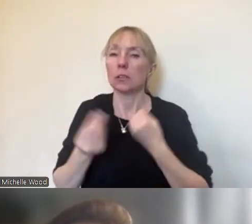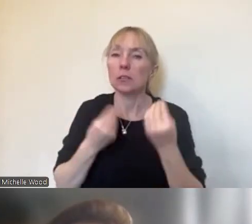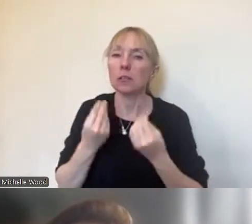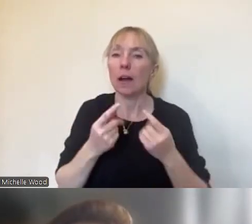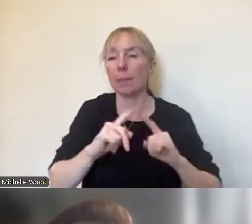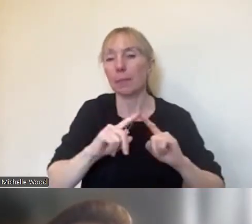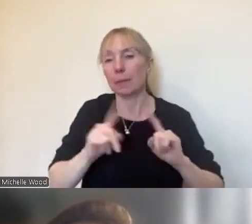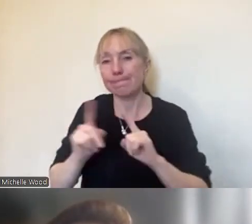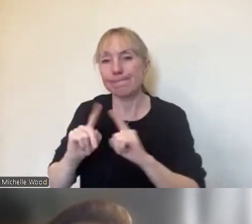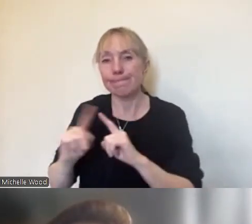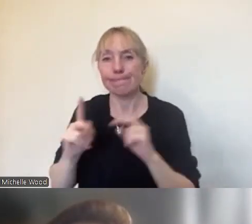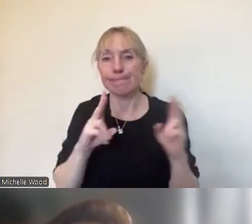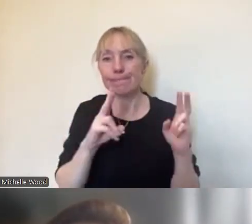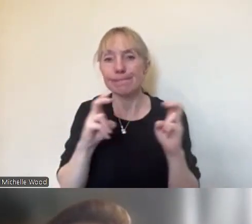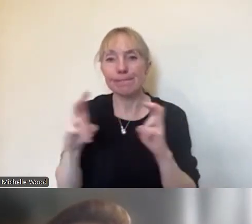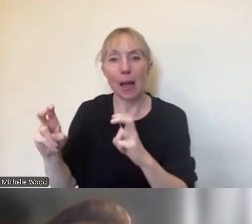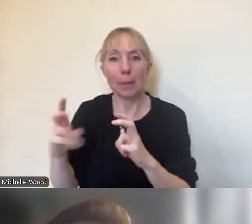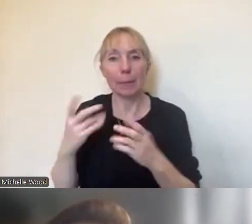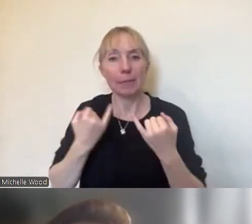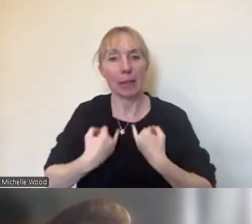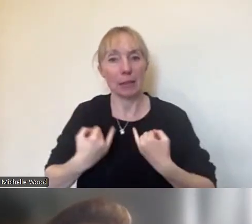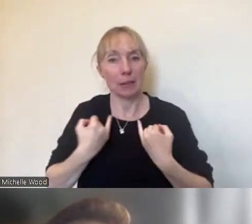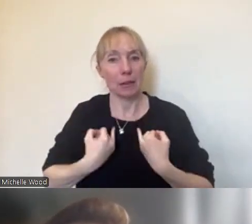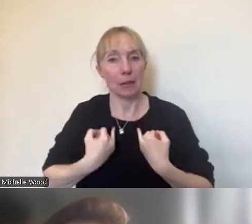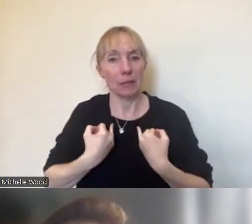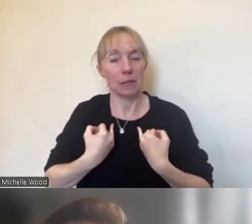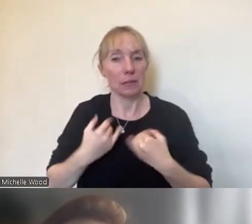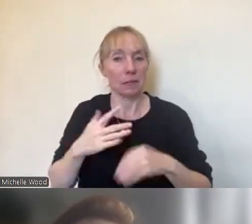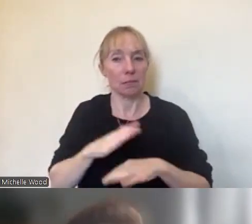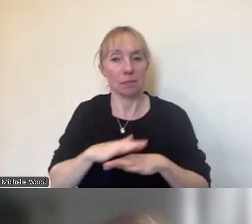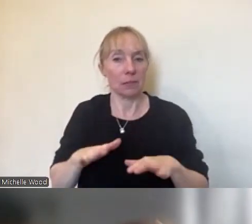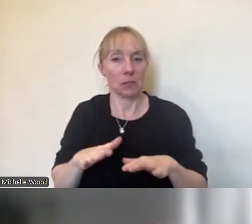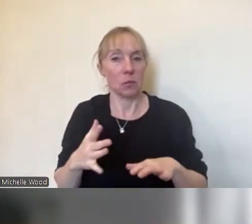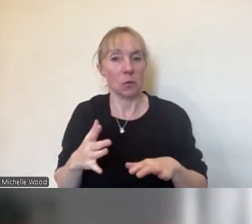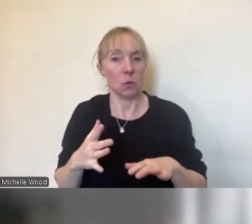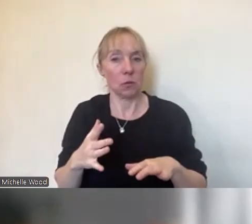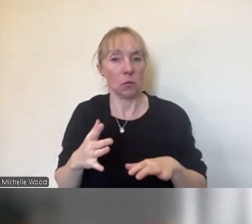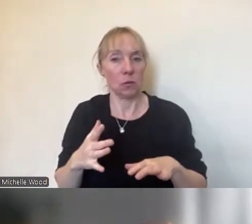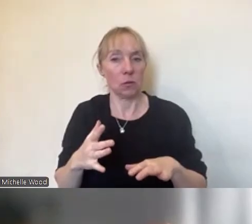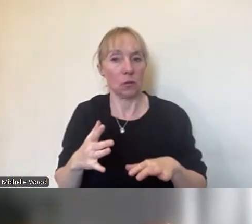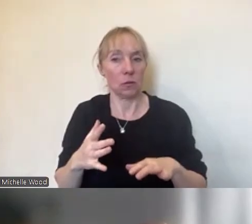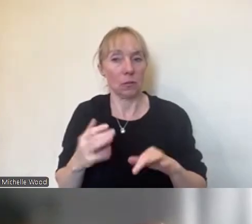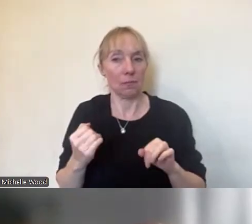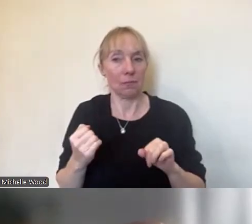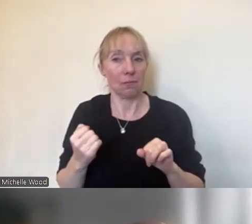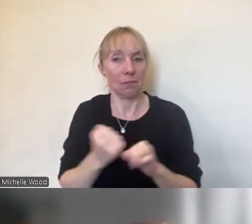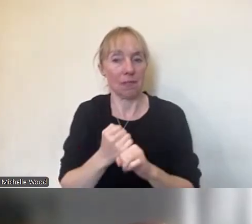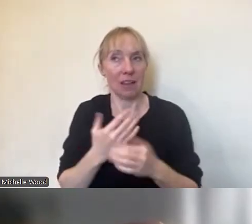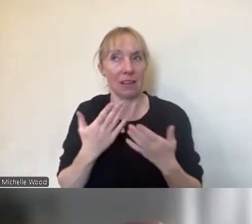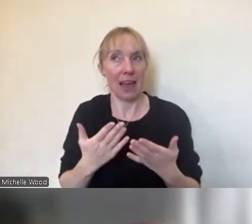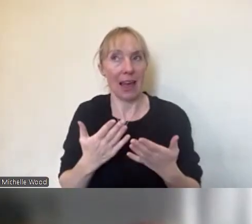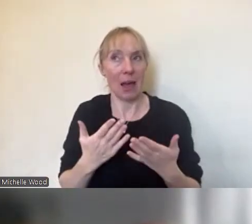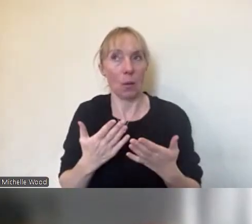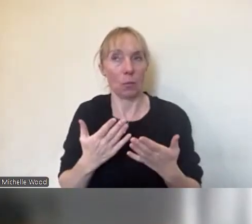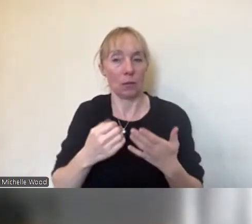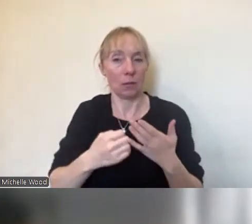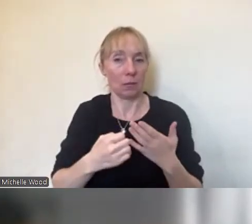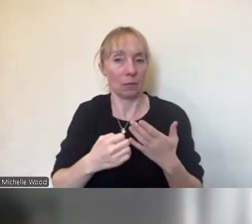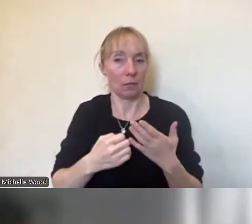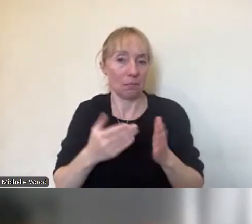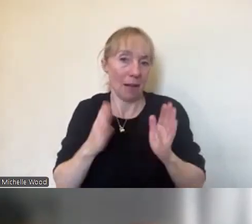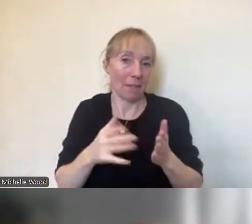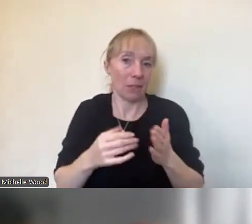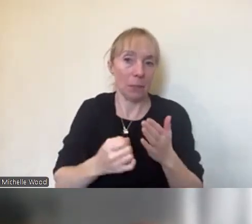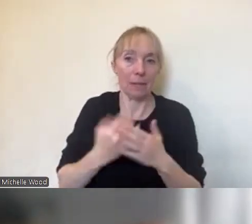illness, that is not changed, it's not done now. So there must be developments. But there's not